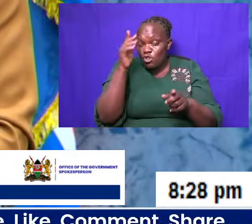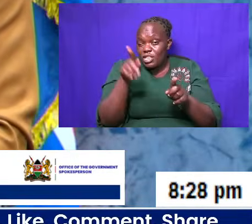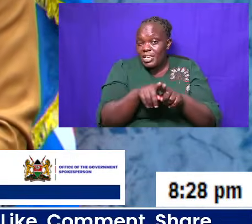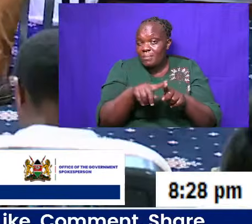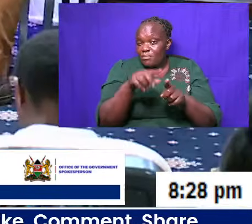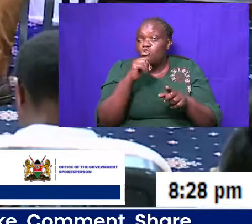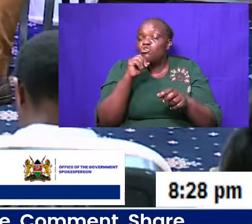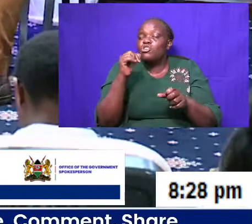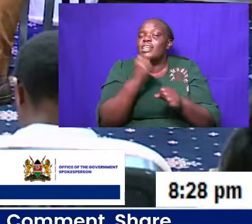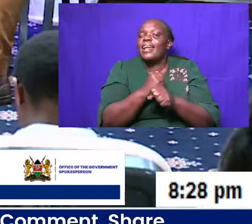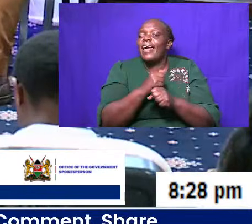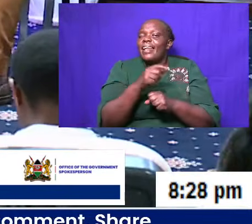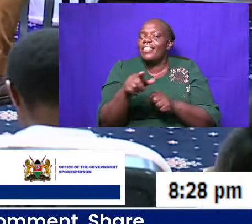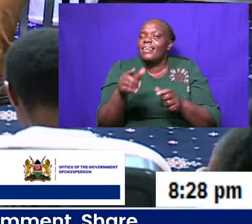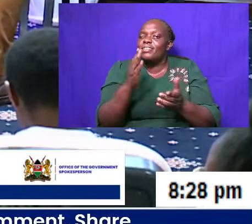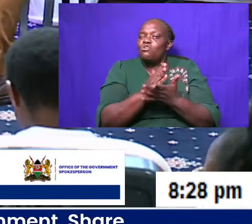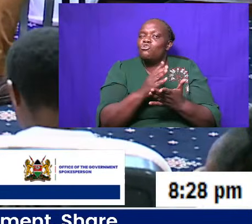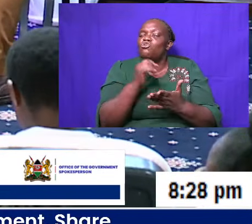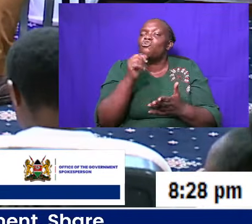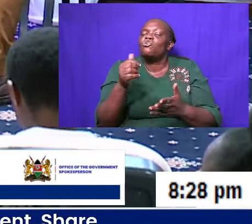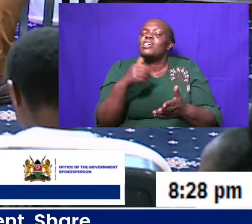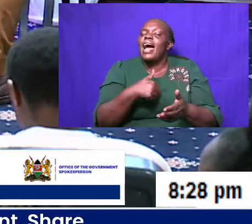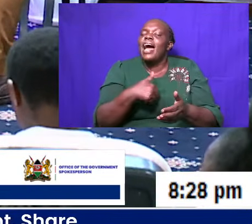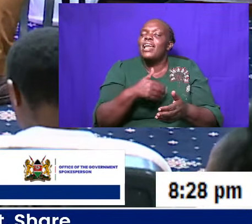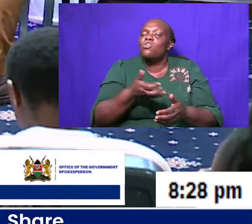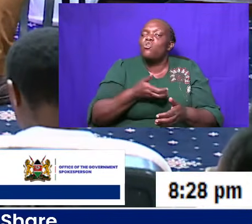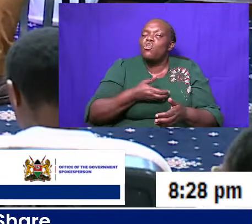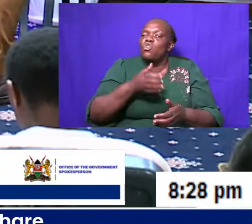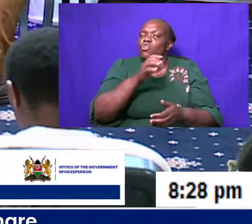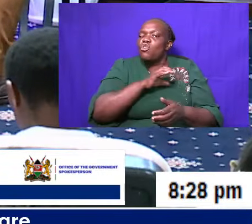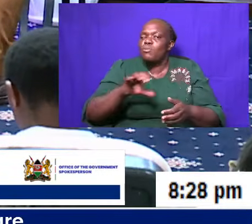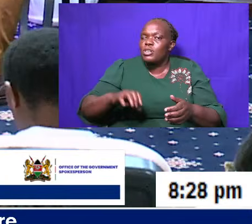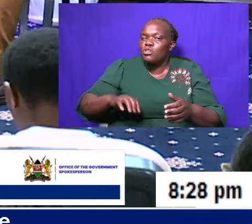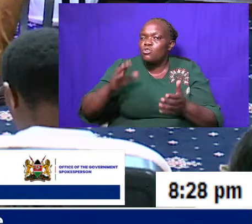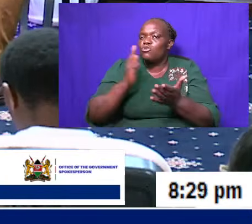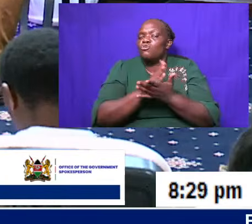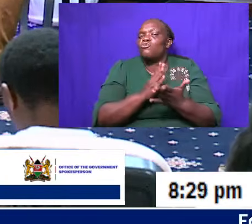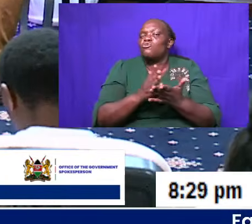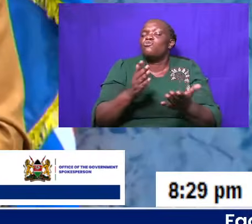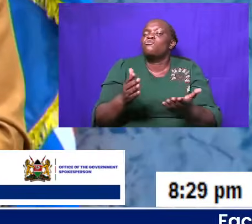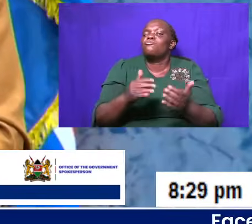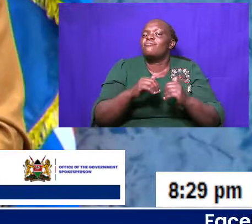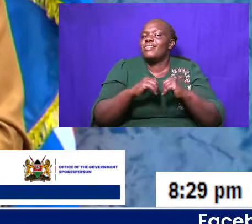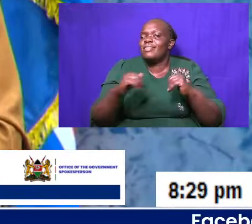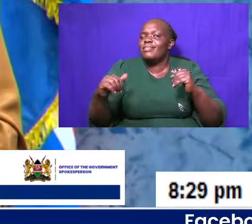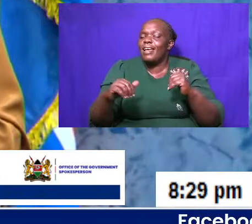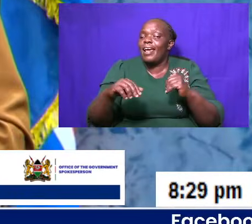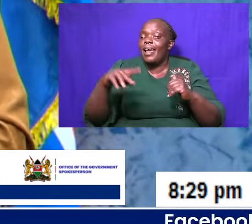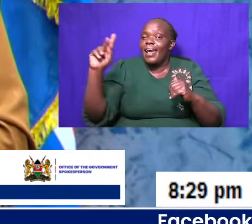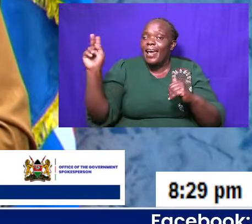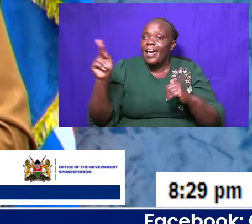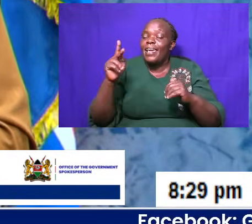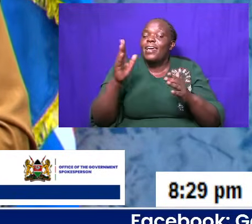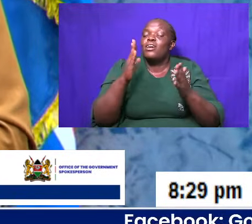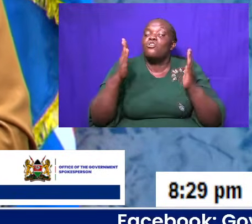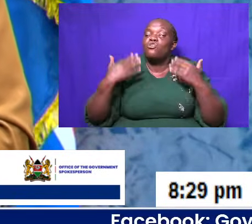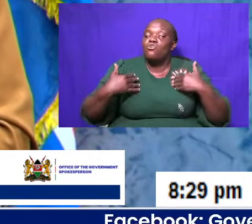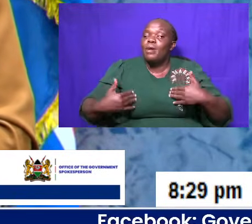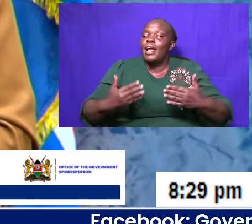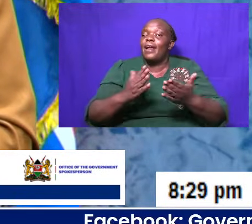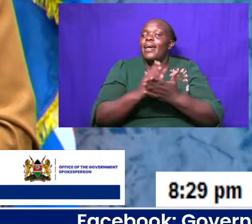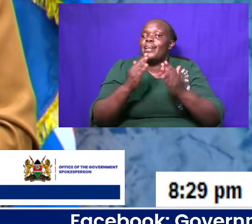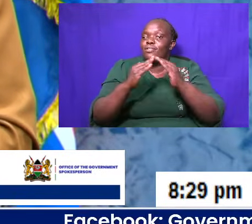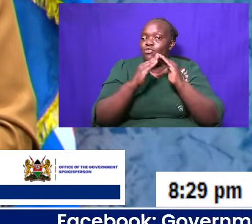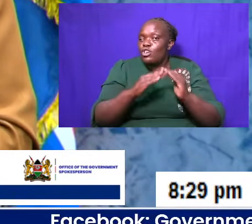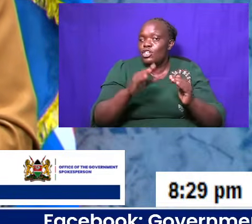done that, we would not have had our own commission. That's why we actually split the Kenya National Human Rights and Equality Commission, Article 59 of